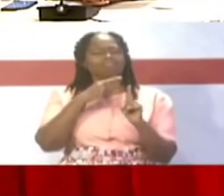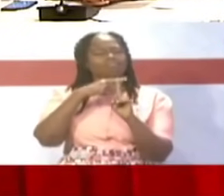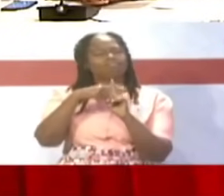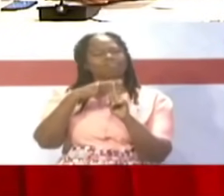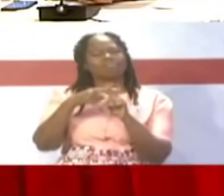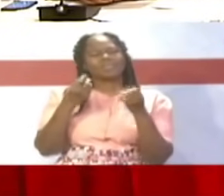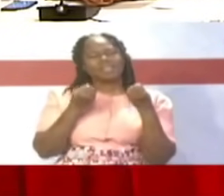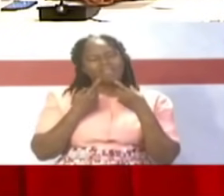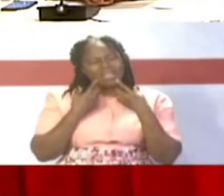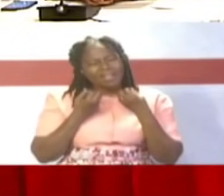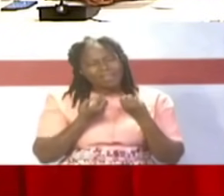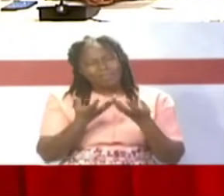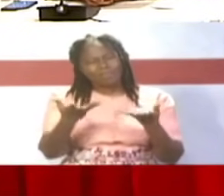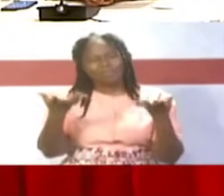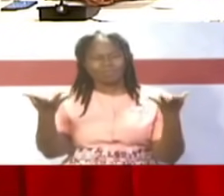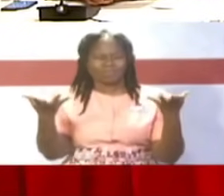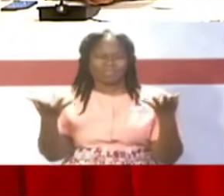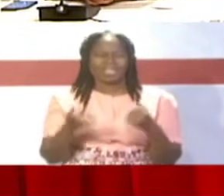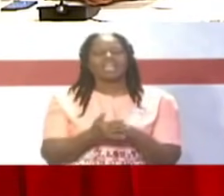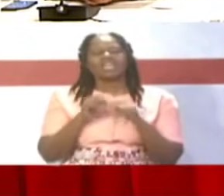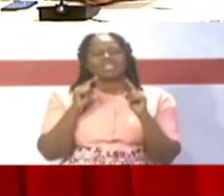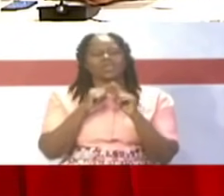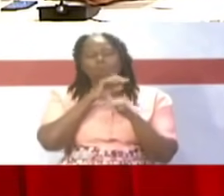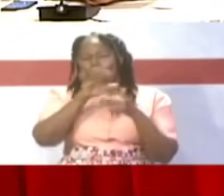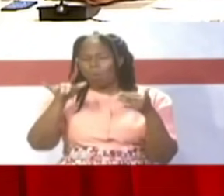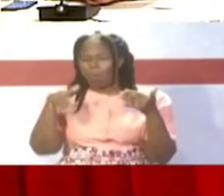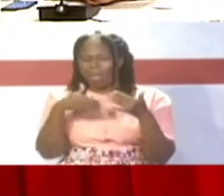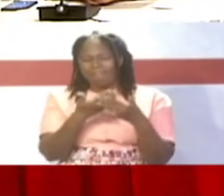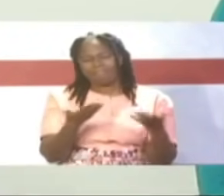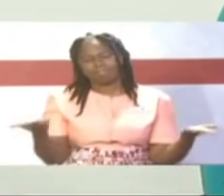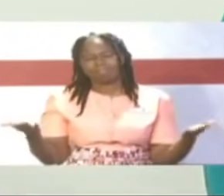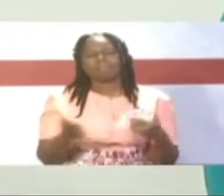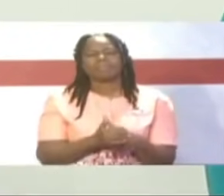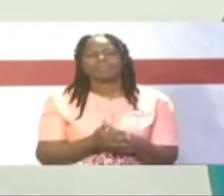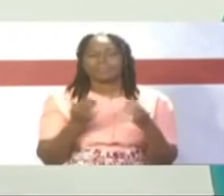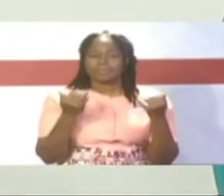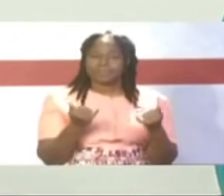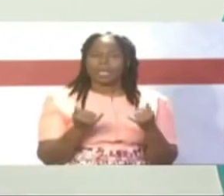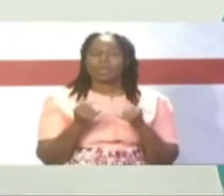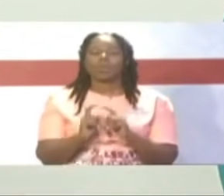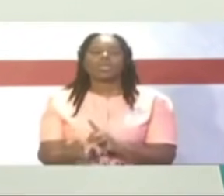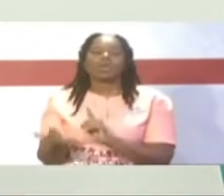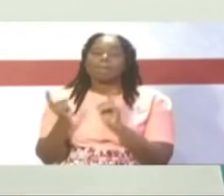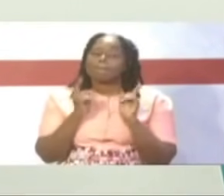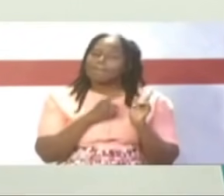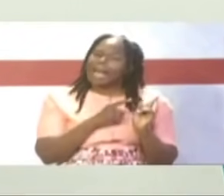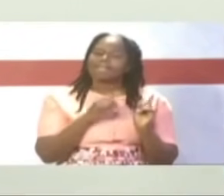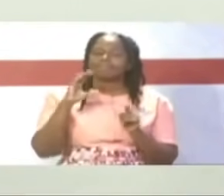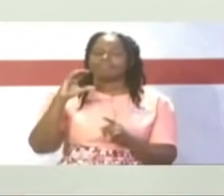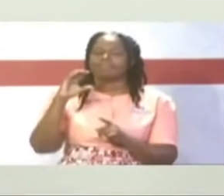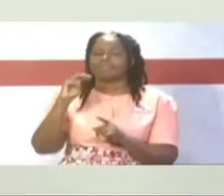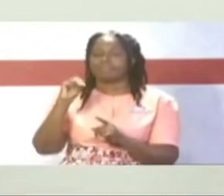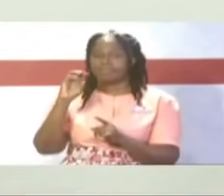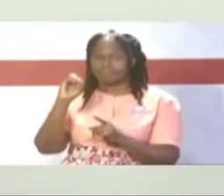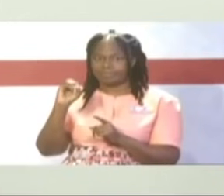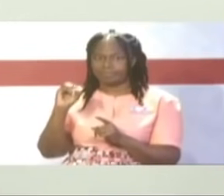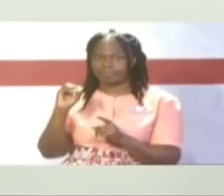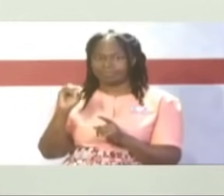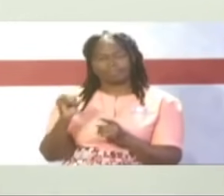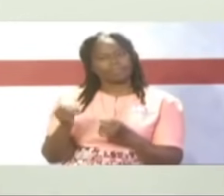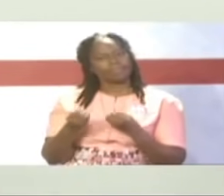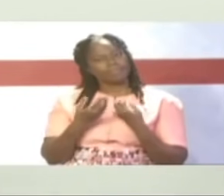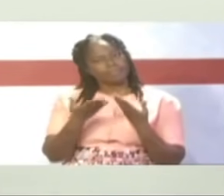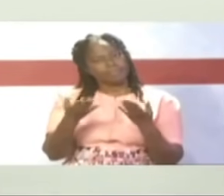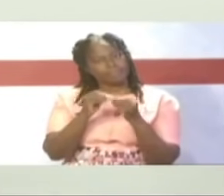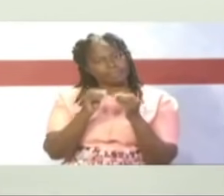to you. Thank you very much, Minister Dayal Singh. And we actually go back now to the Chief Medical Officer to provide some more